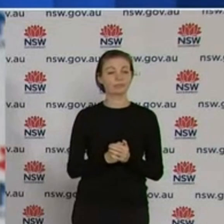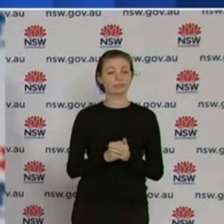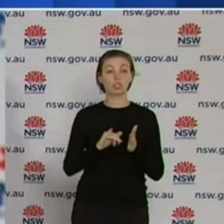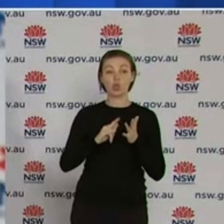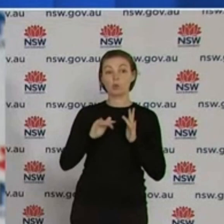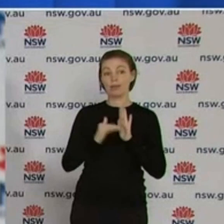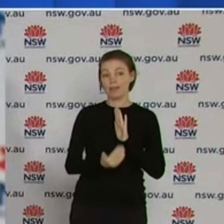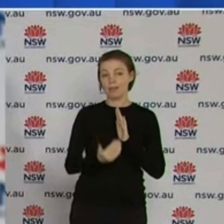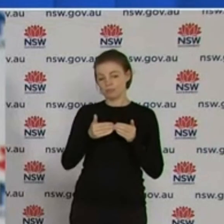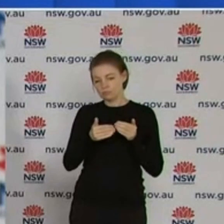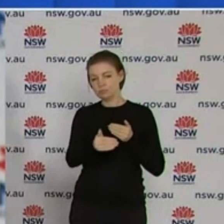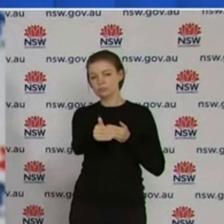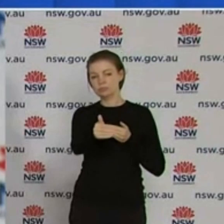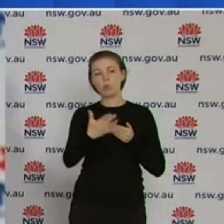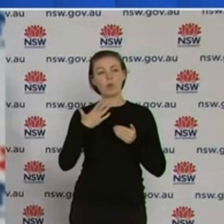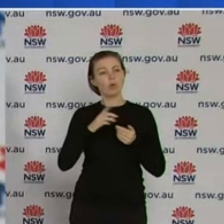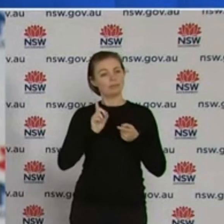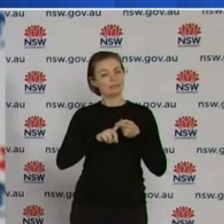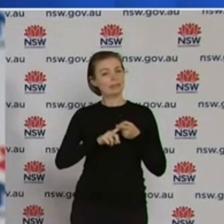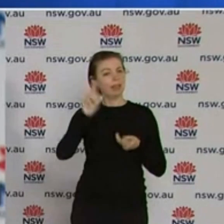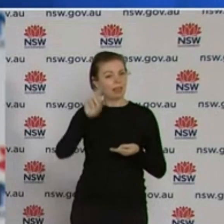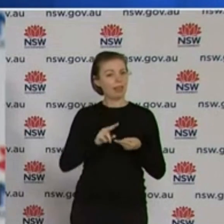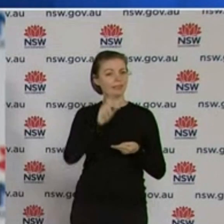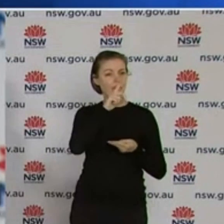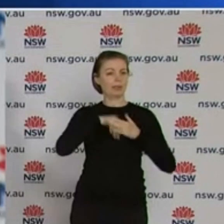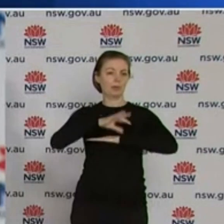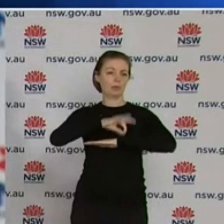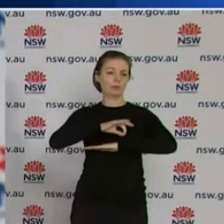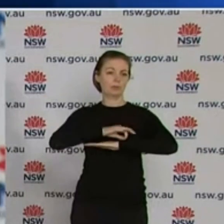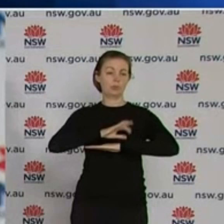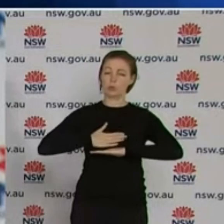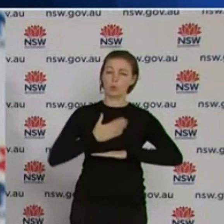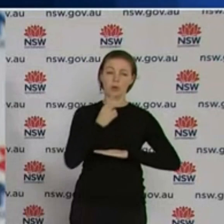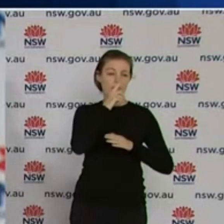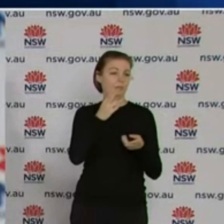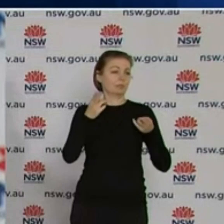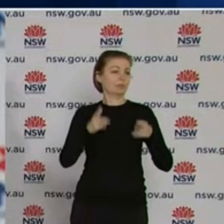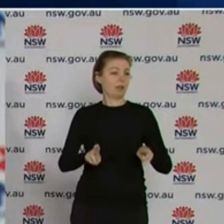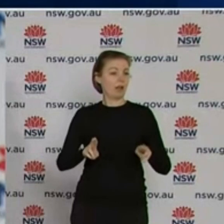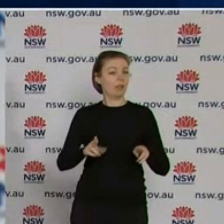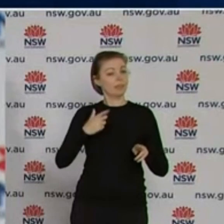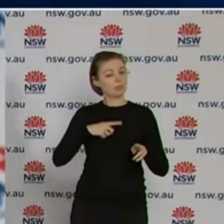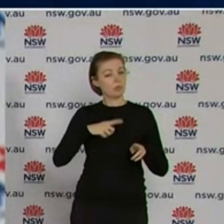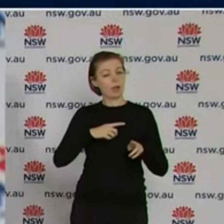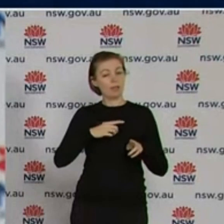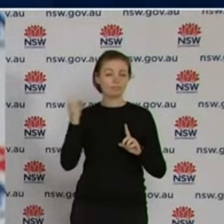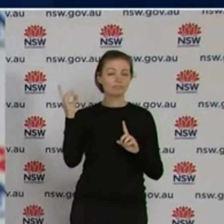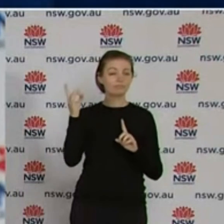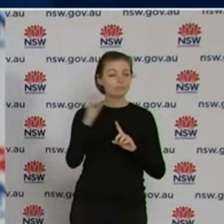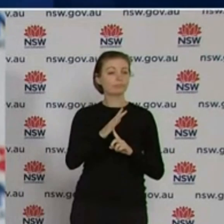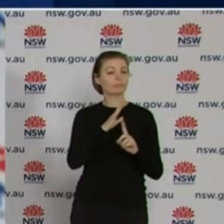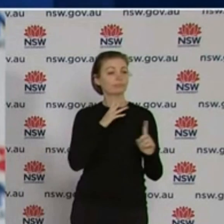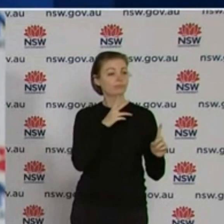big concern. We do want to prevent people ending up in hospital or worse, and that's why those high rates of vaccination are really critical, but also opening